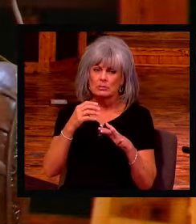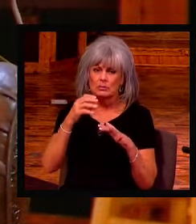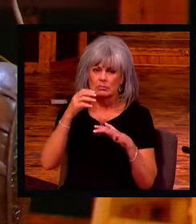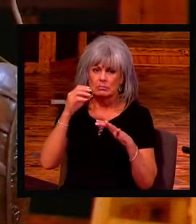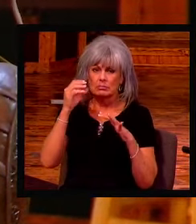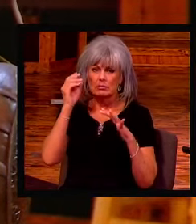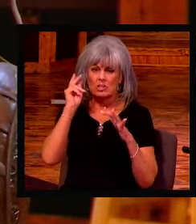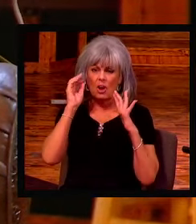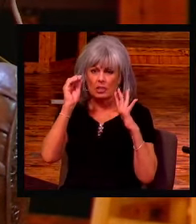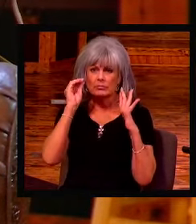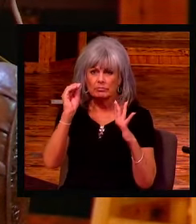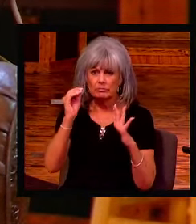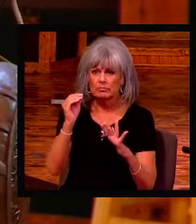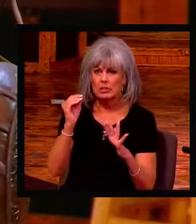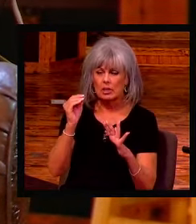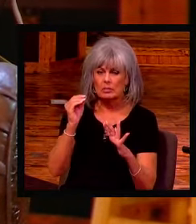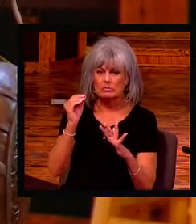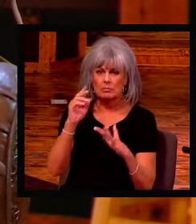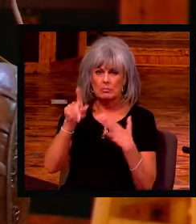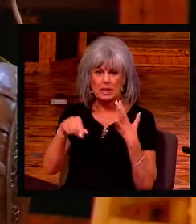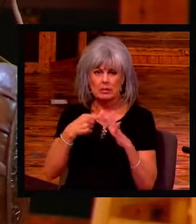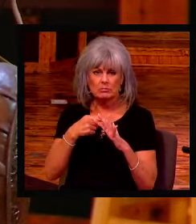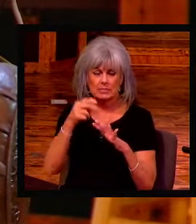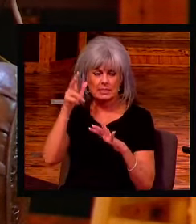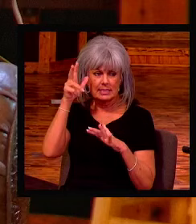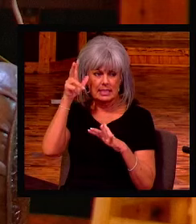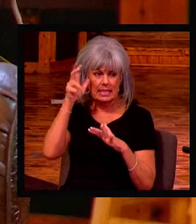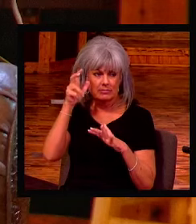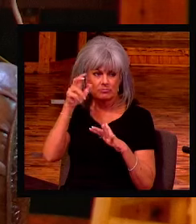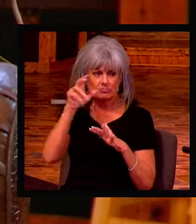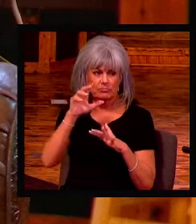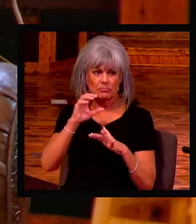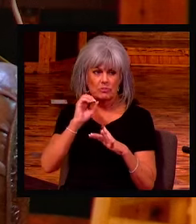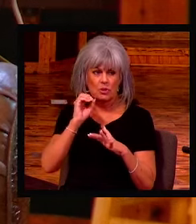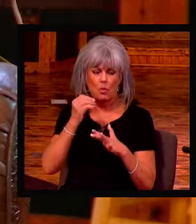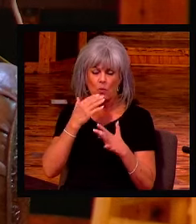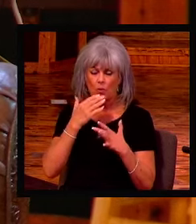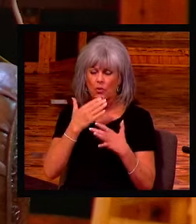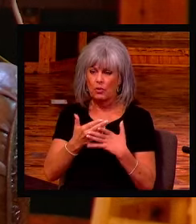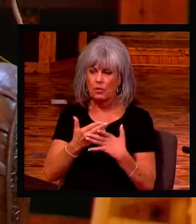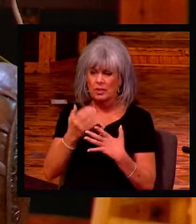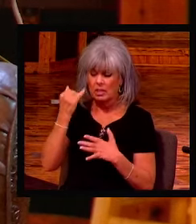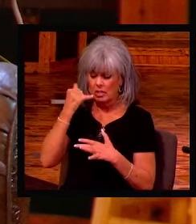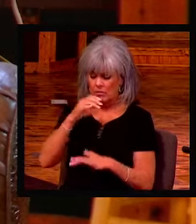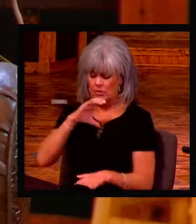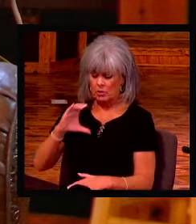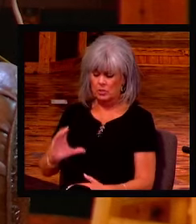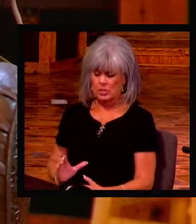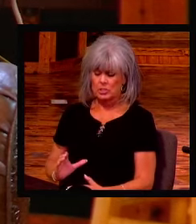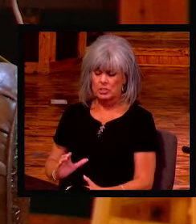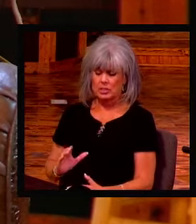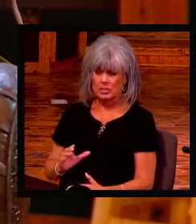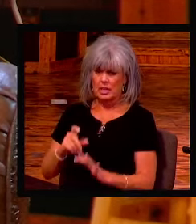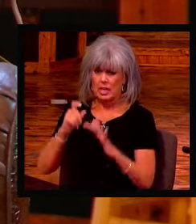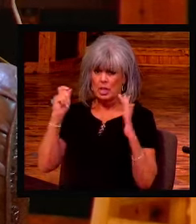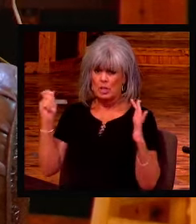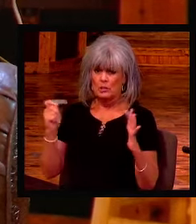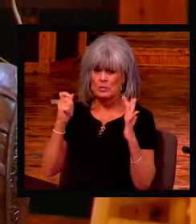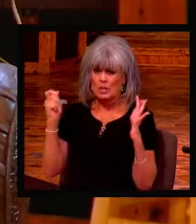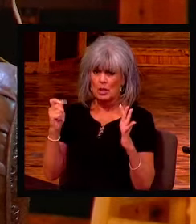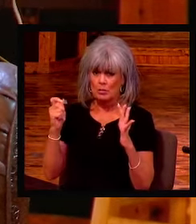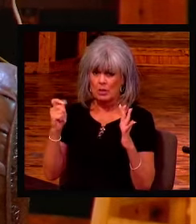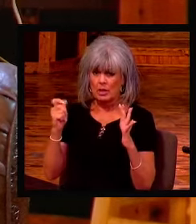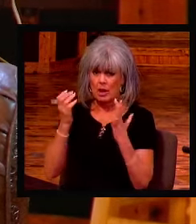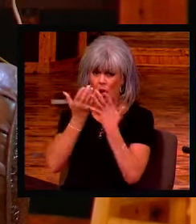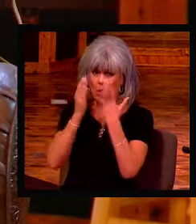good. And if you're a Christian and you celebrate Halloween, you might as well call it Satan's Day.